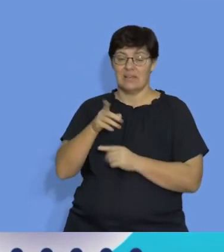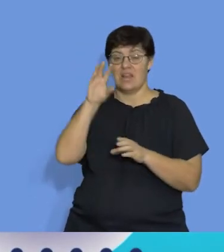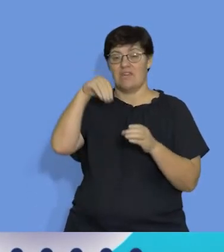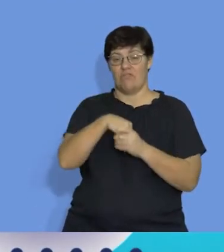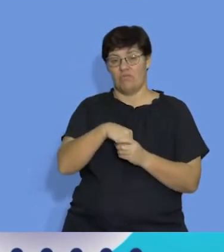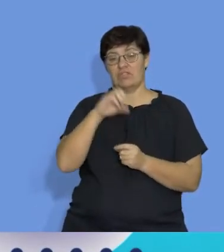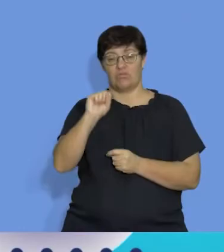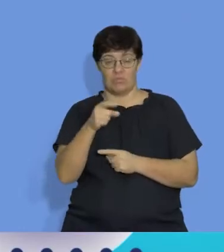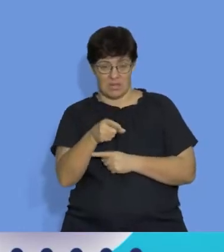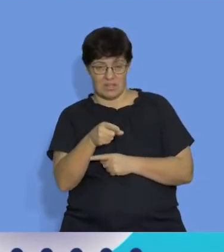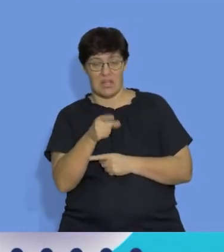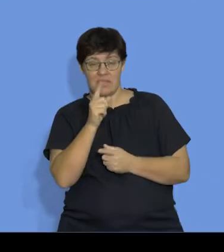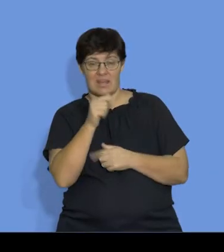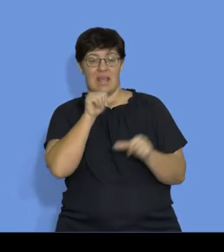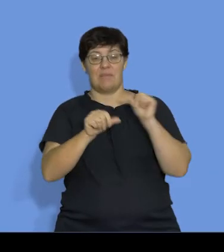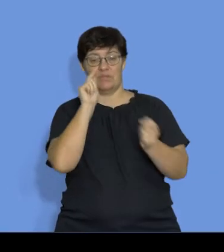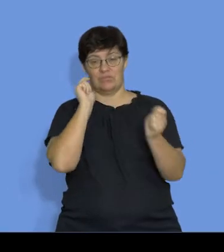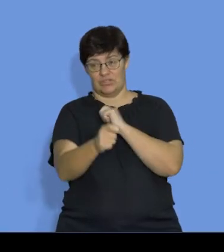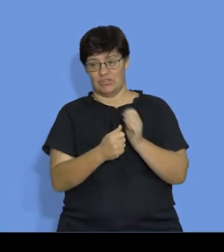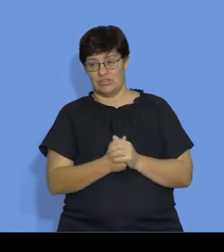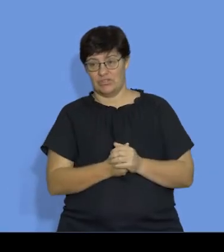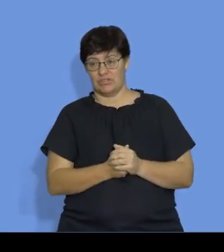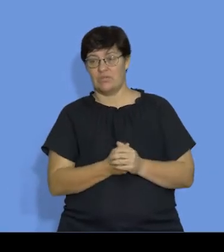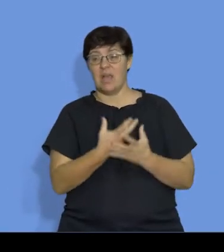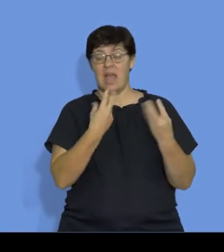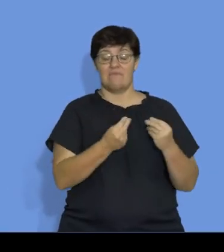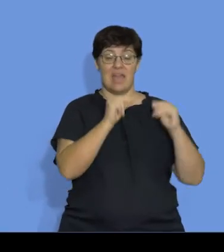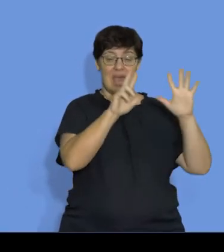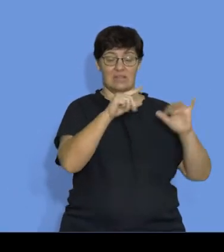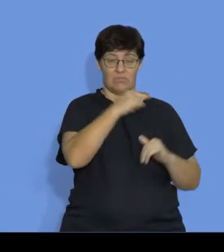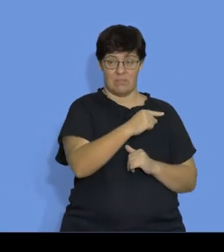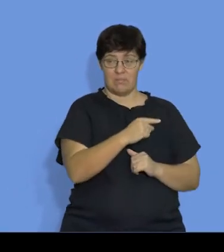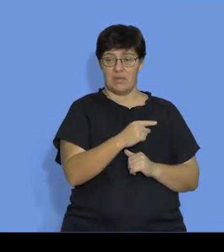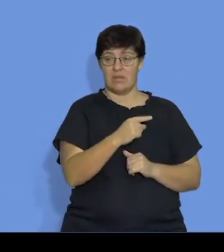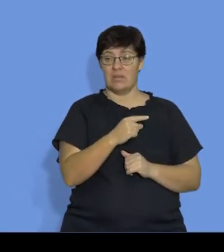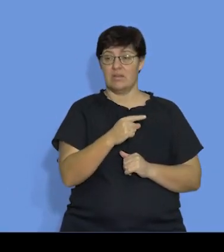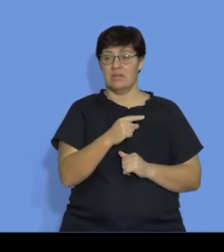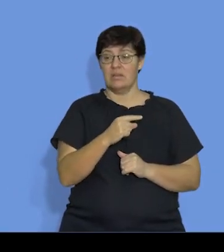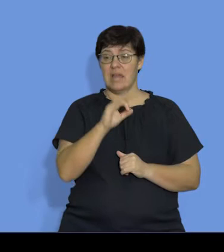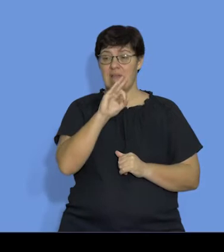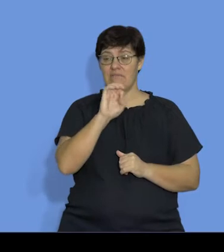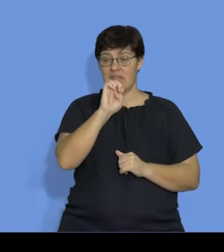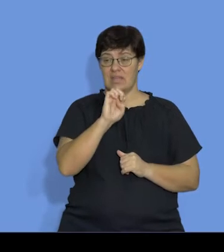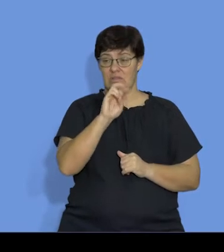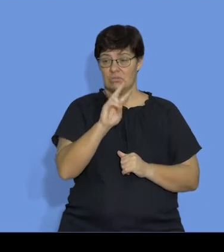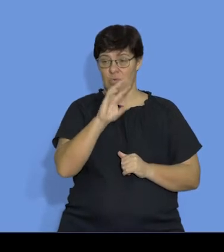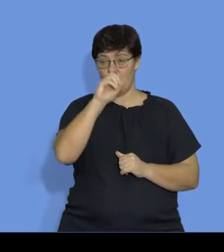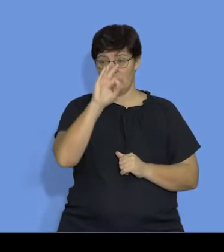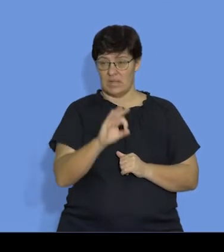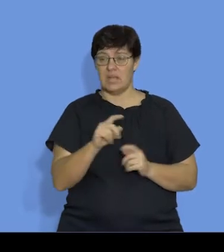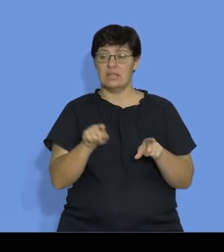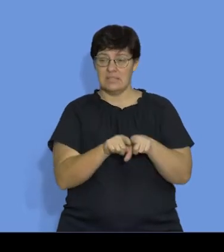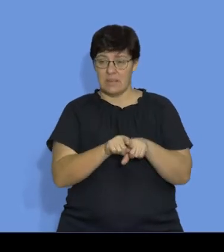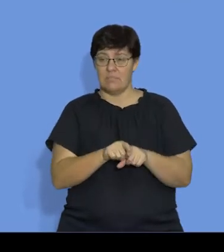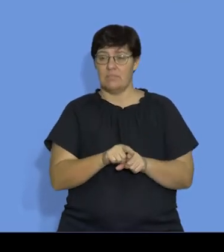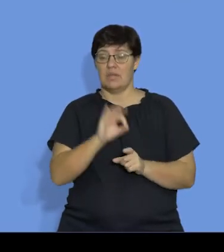chemical change. So in this example, we've got 8 grams of iron 3 oxide as well as 3.8 grams of aluminium.